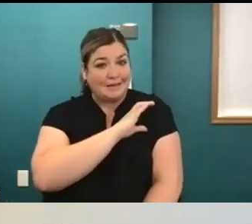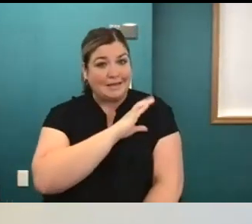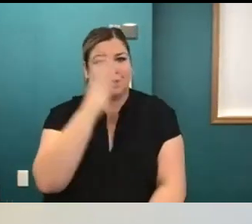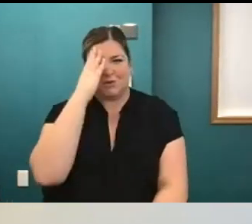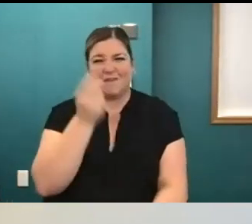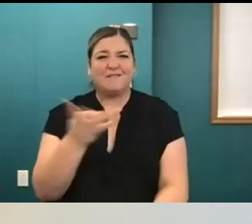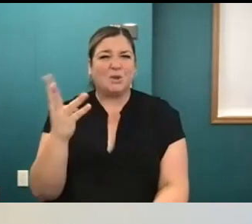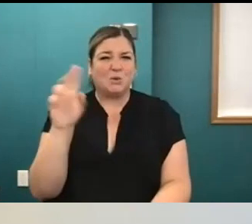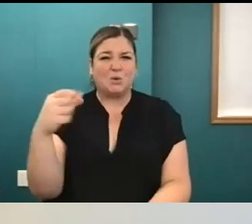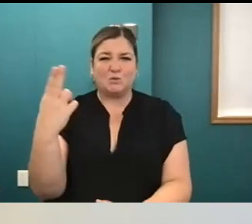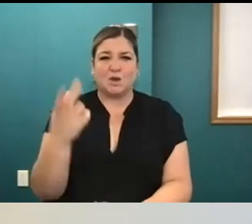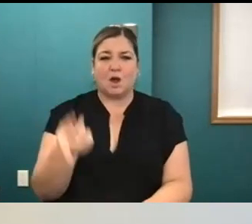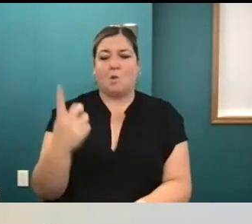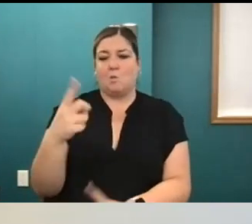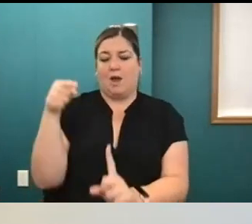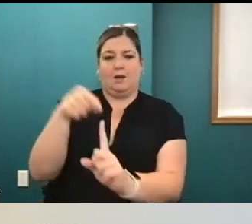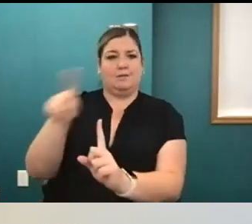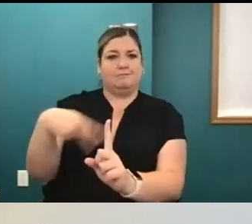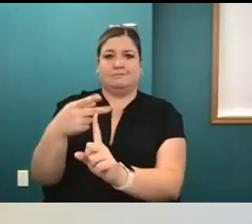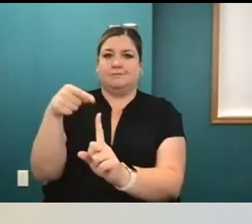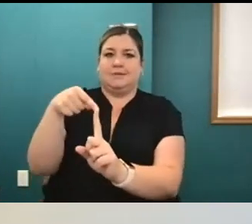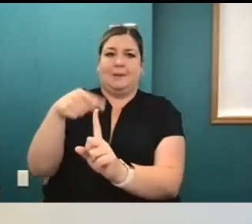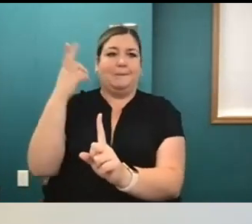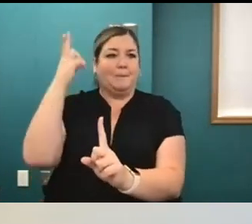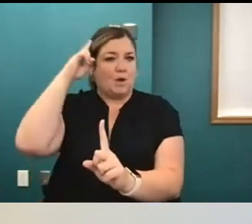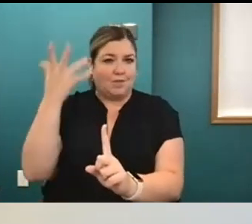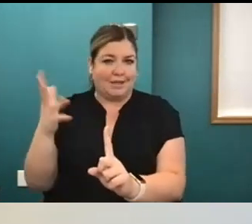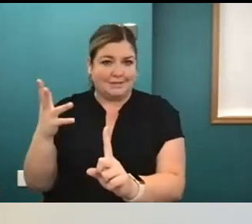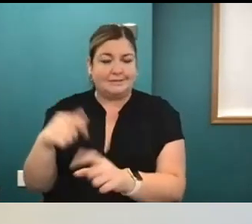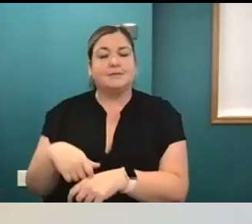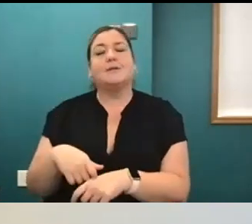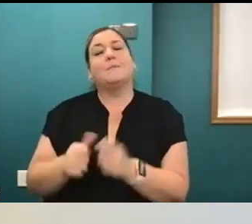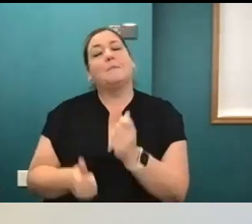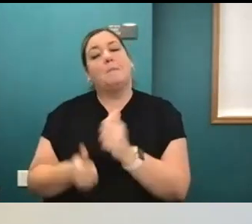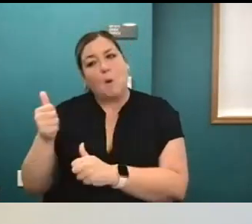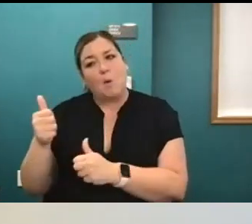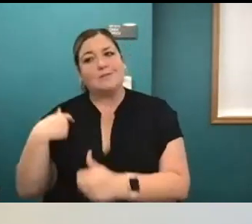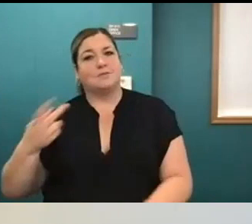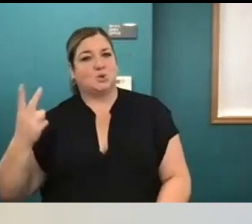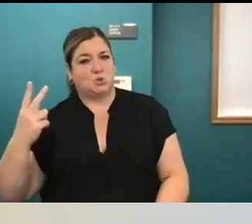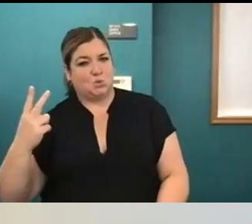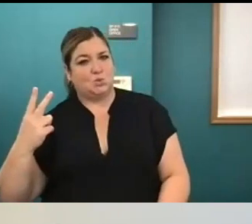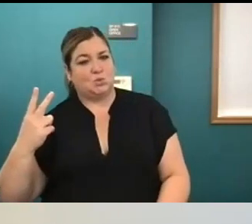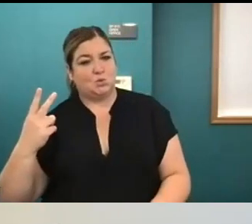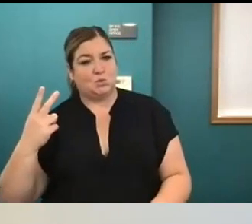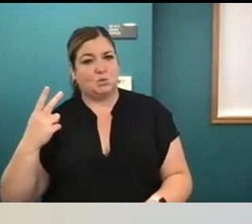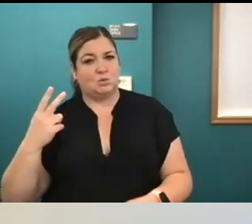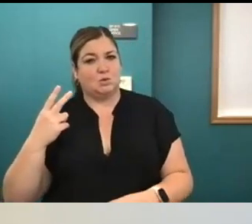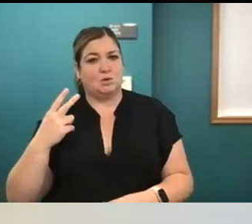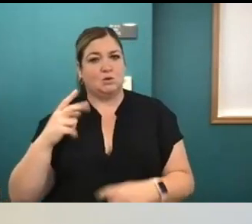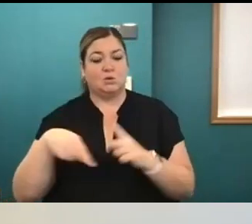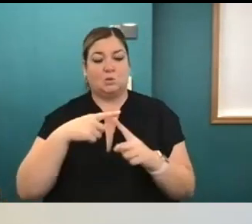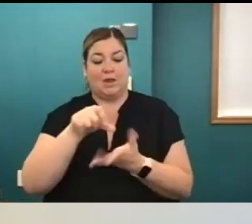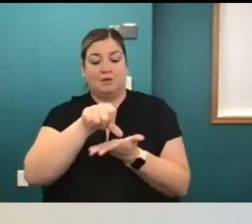1 processor center, but most of them are a 2 processor clinic. Therefore, when they have their surgery, they will